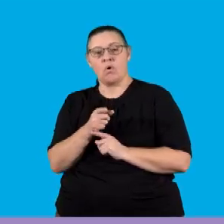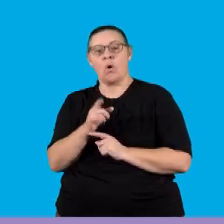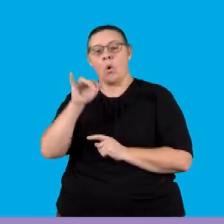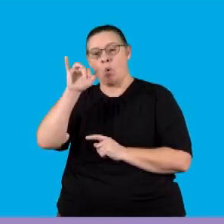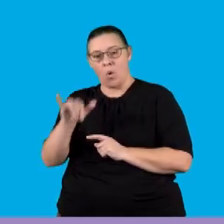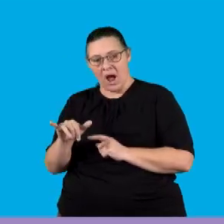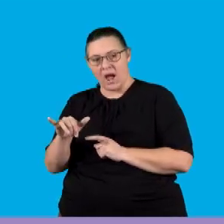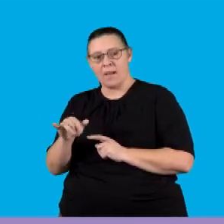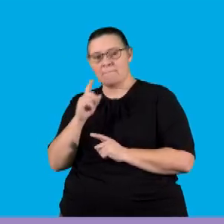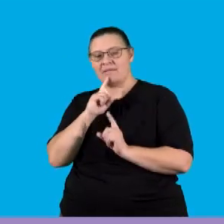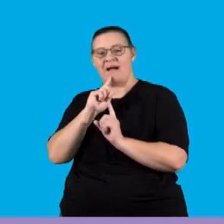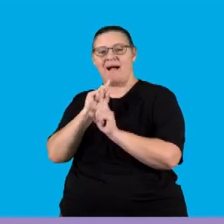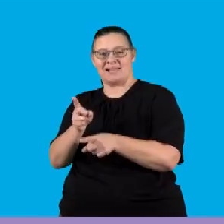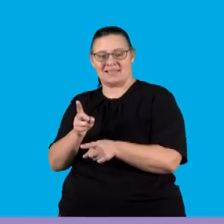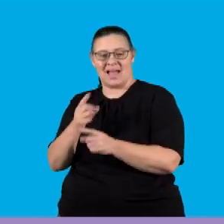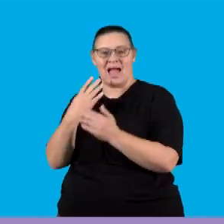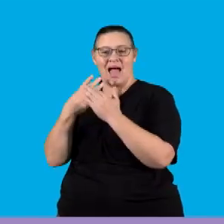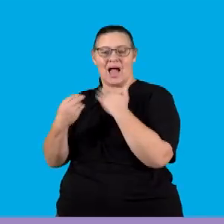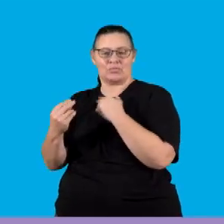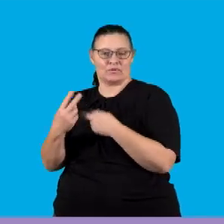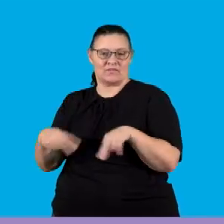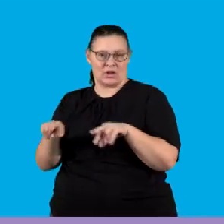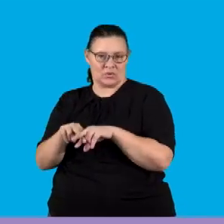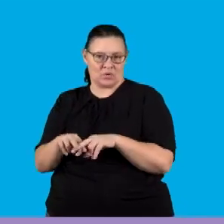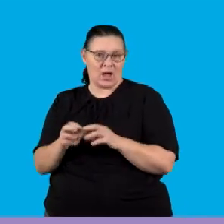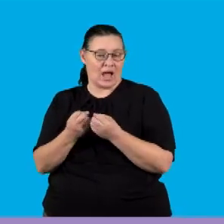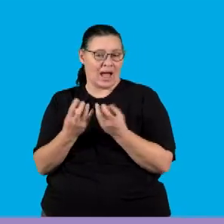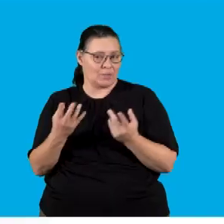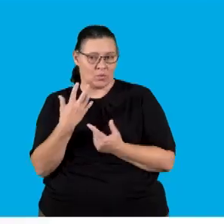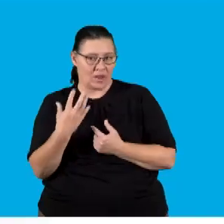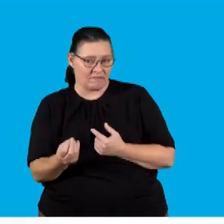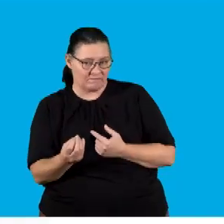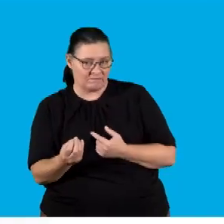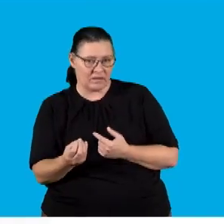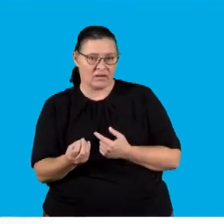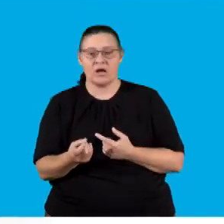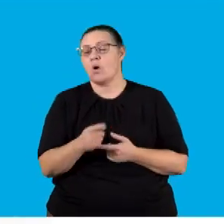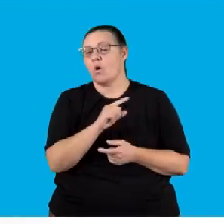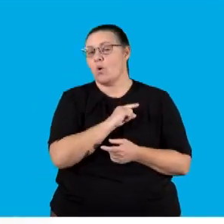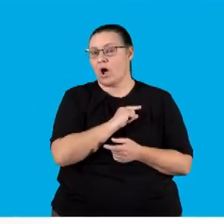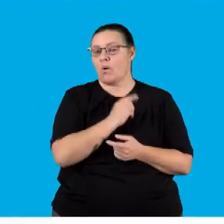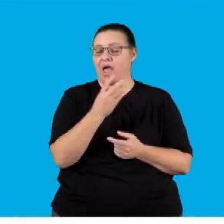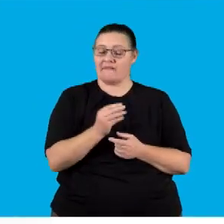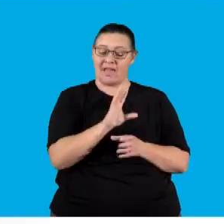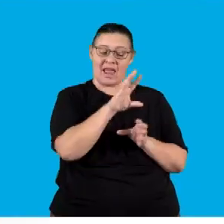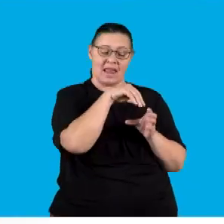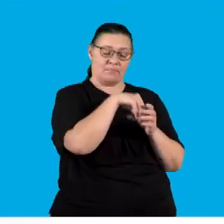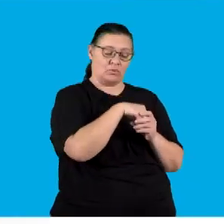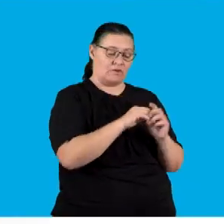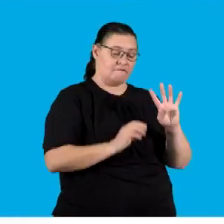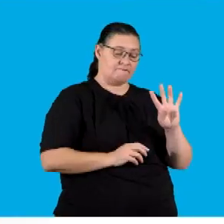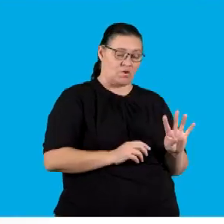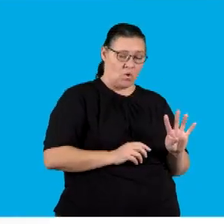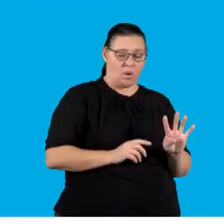to represent these output values. And how many output values are we going to have? Well, since we